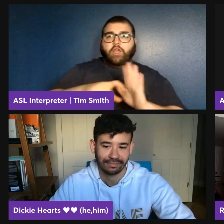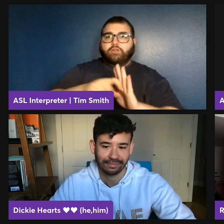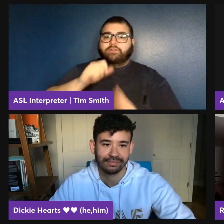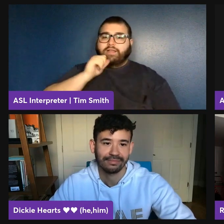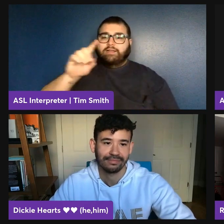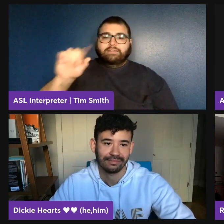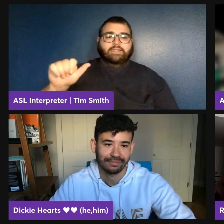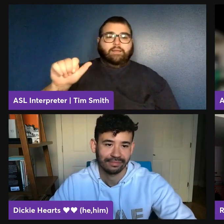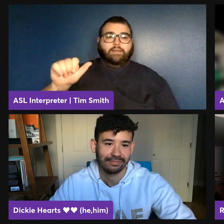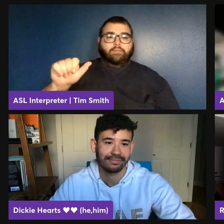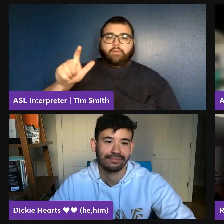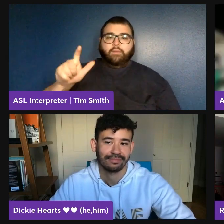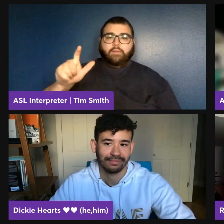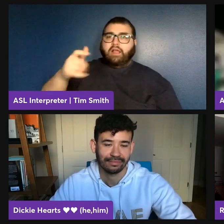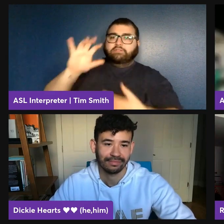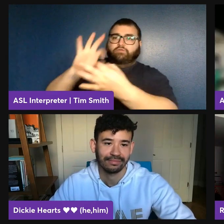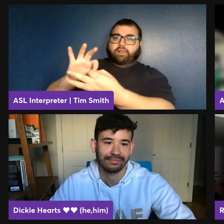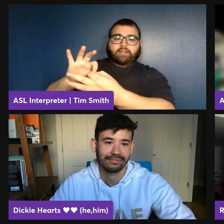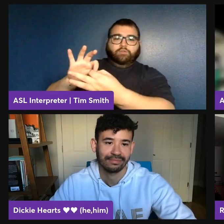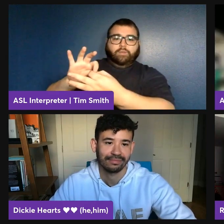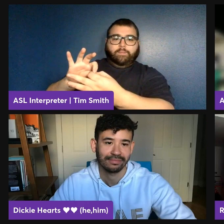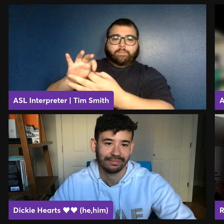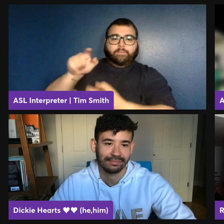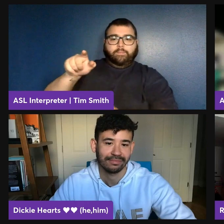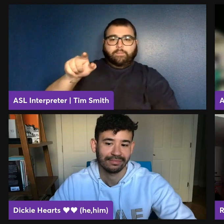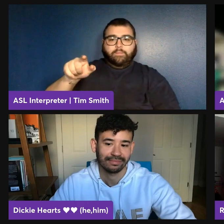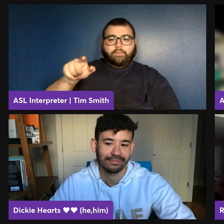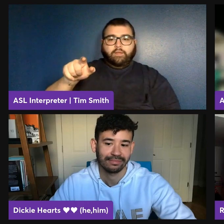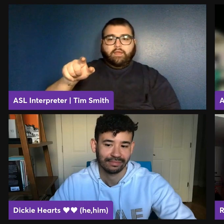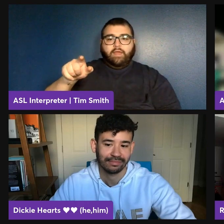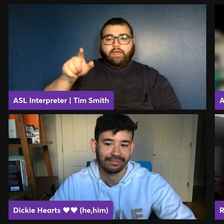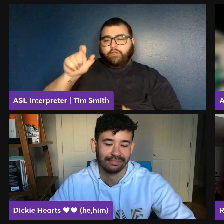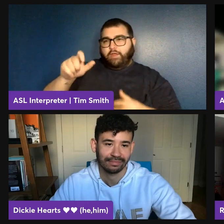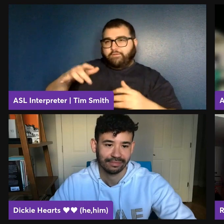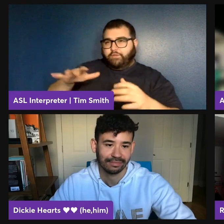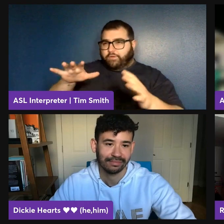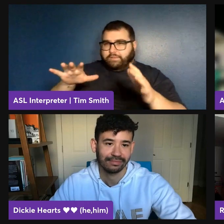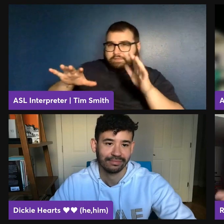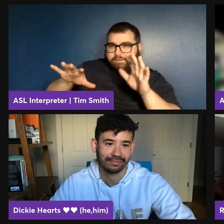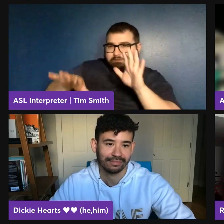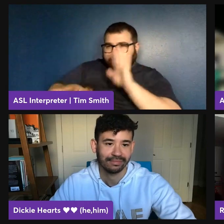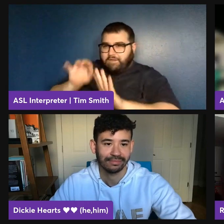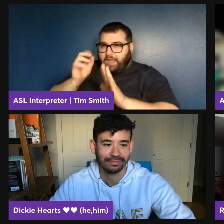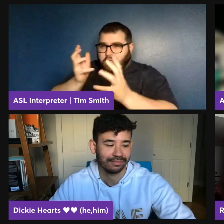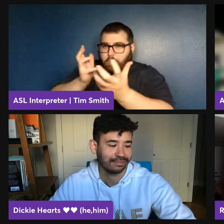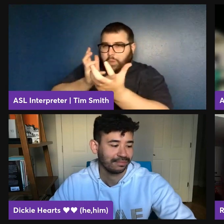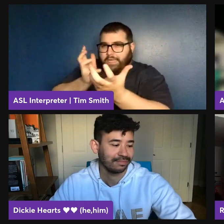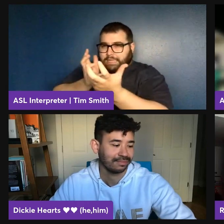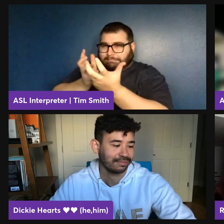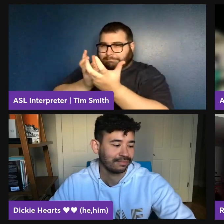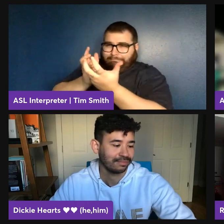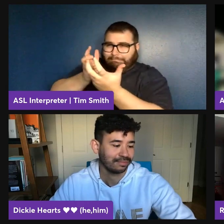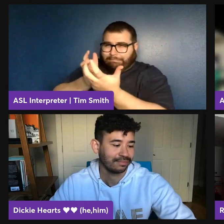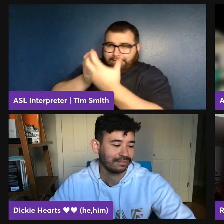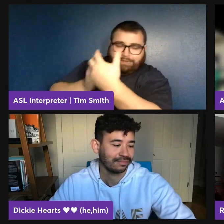who I relate to the most. And you sort of have to find your way in to stories that are not